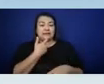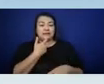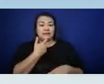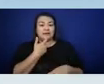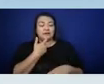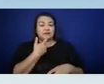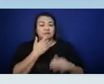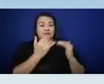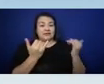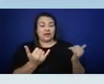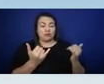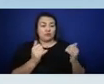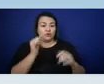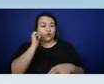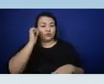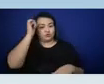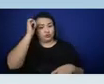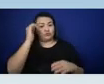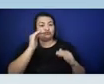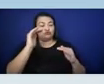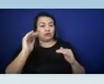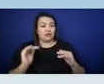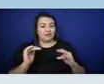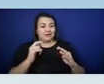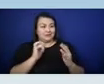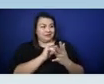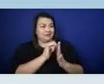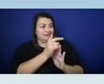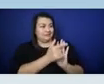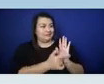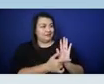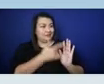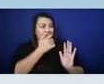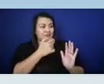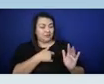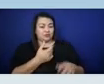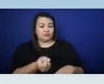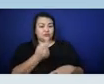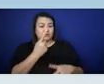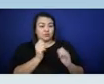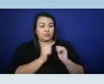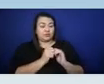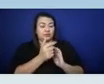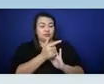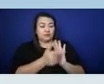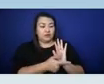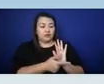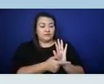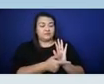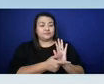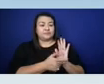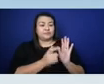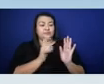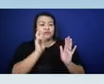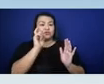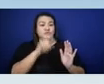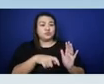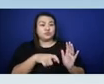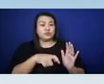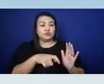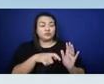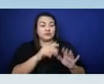and her organs shut down, and she passed away in March of last year. And our child support was